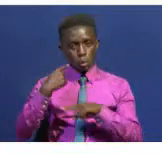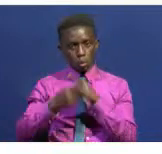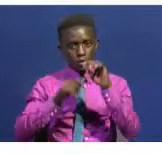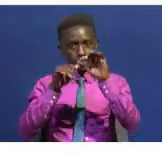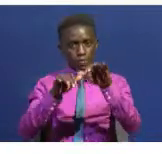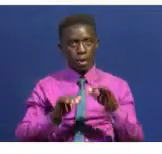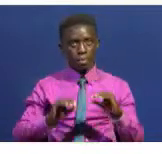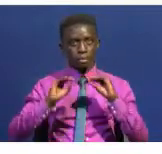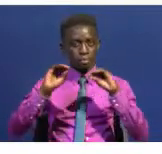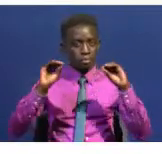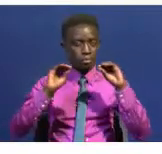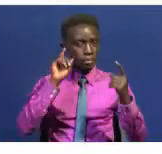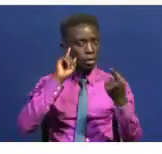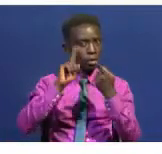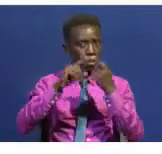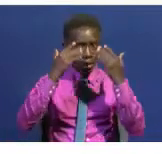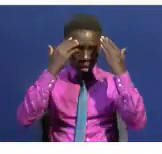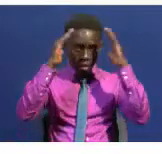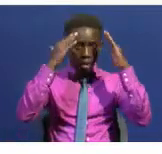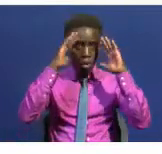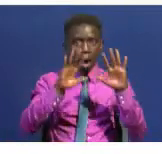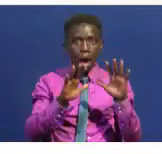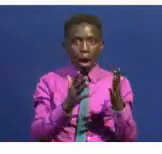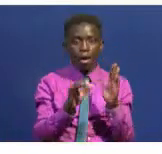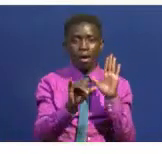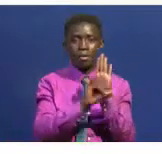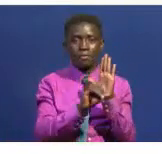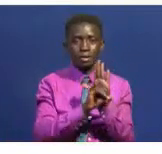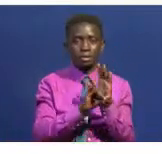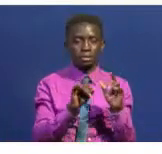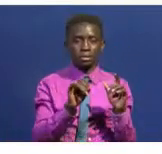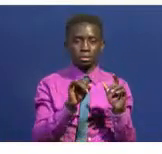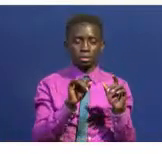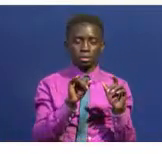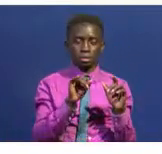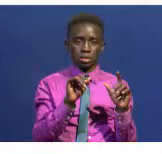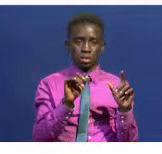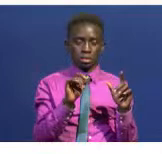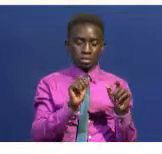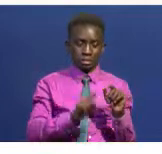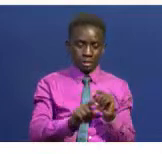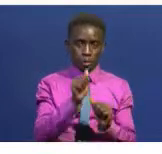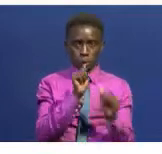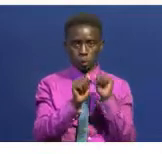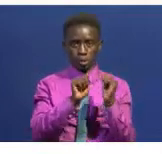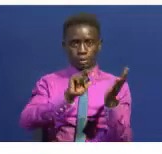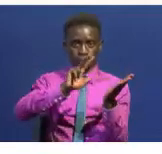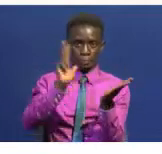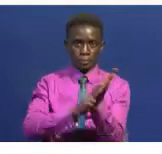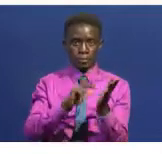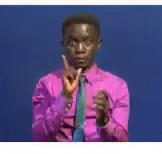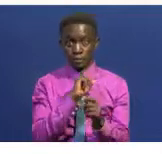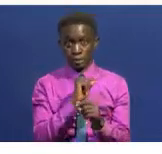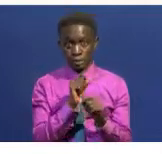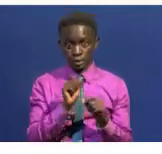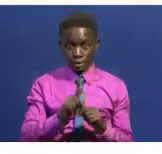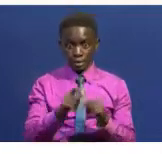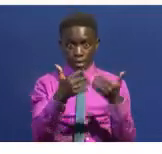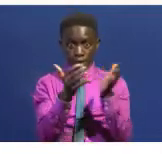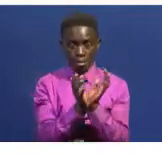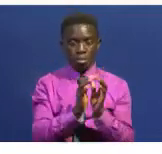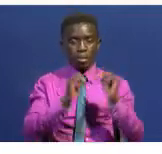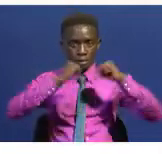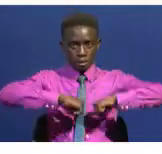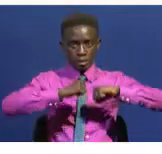sensitization to create awareness on how to identify certified seeds. Seed companies have also assured of their commitment to work closely